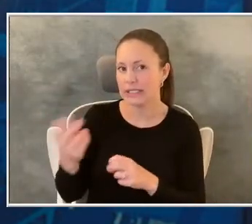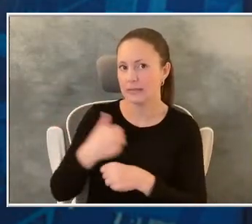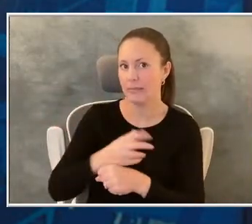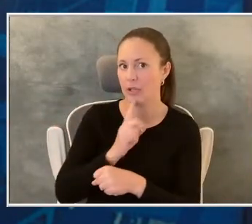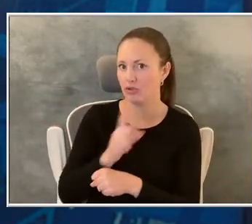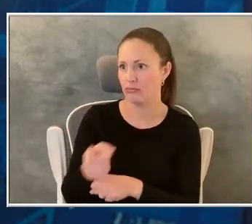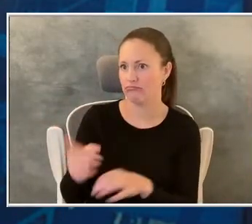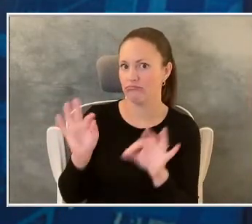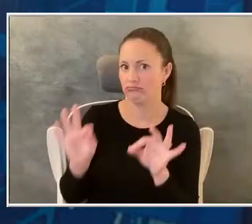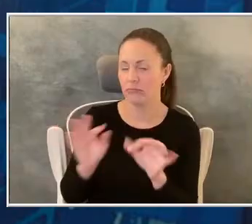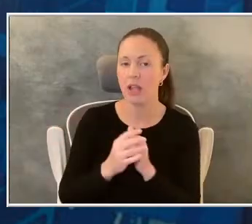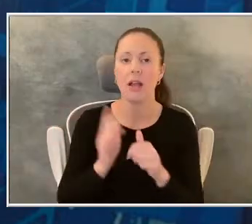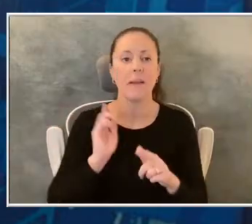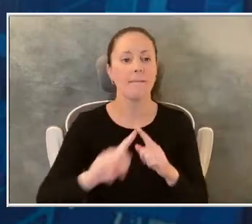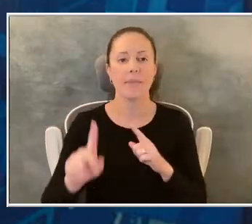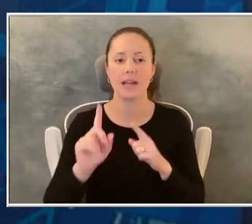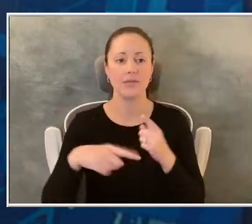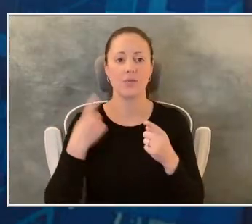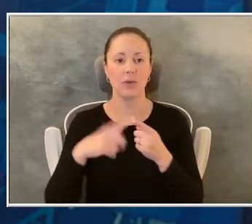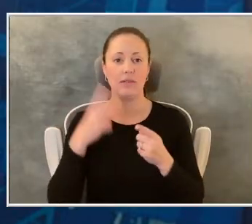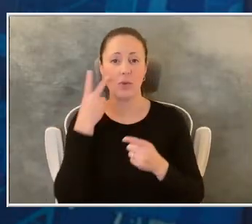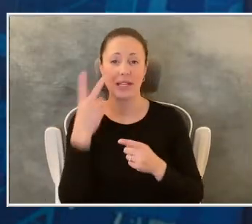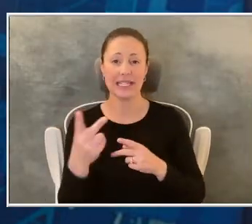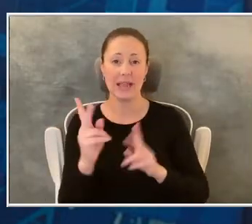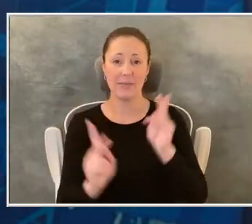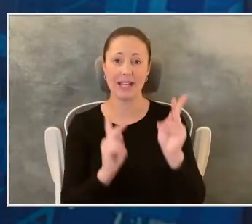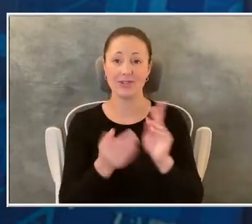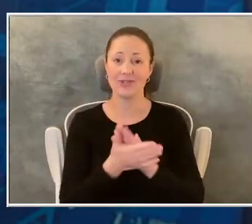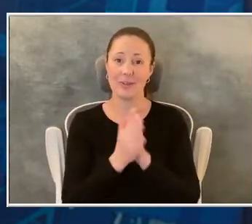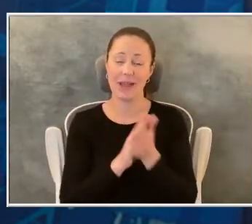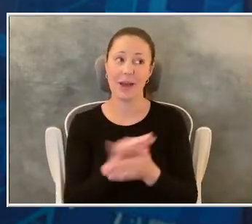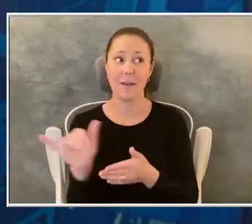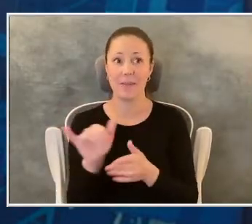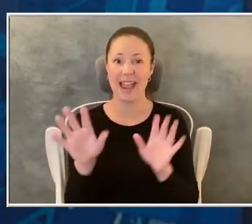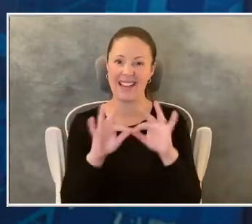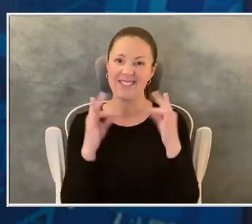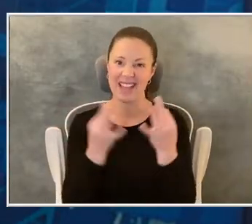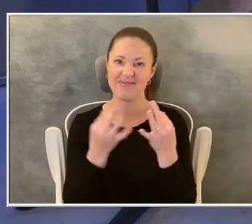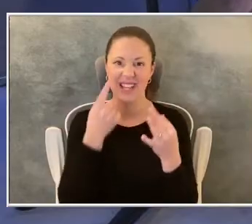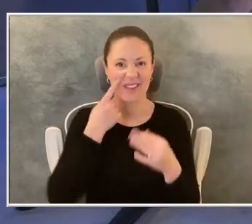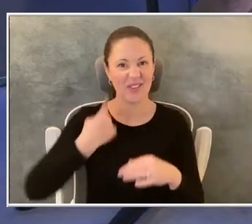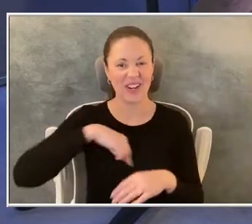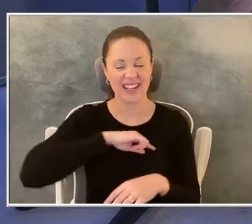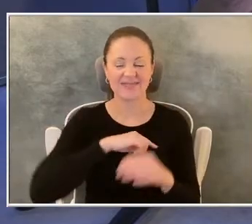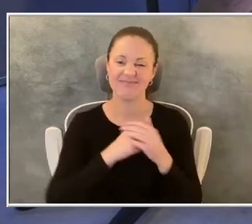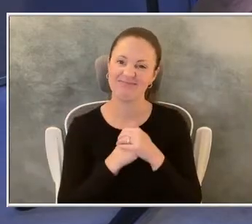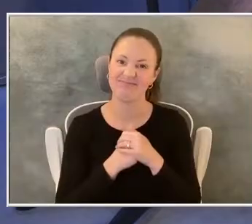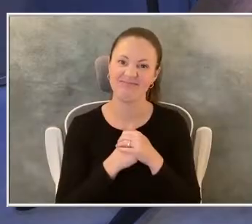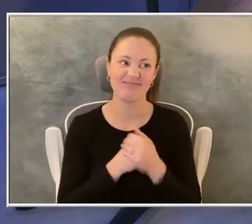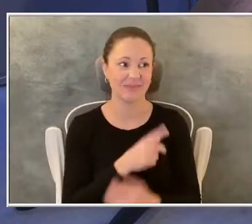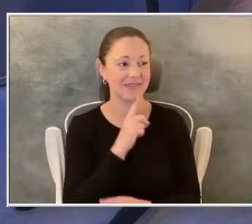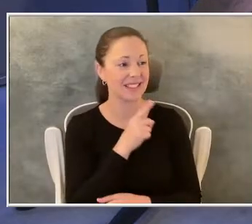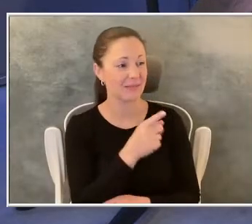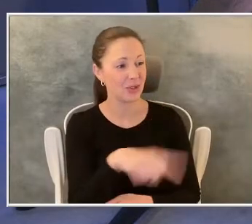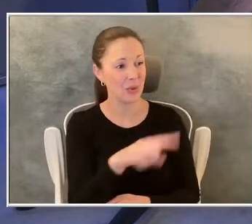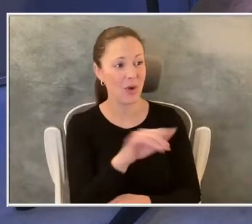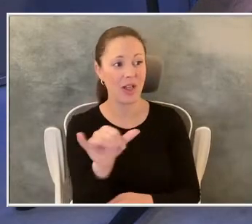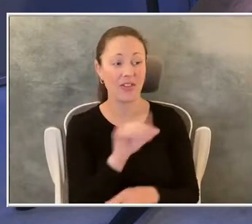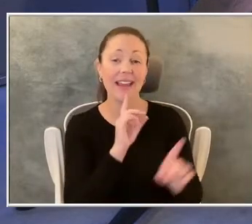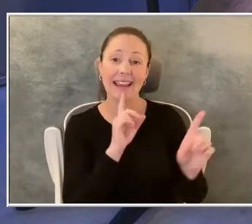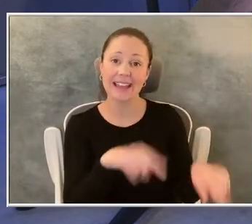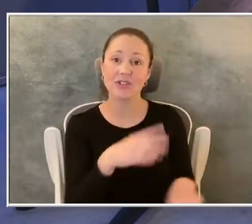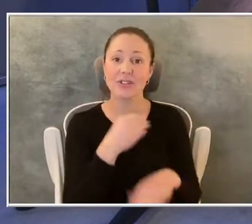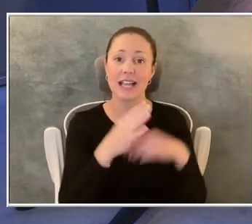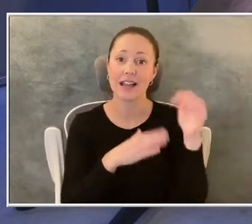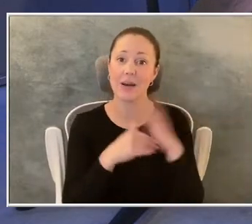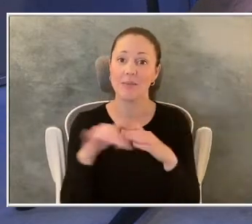see the patients, they've really become like family to us. I'm sure you're like a huge source of like answers, but comfort, right, Yes. John?